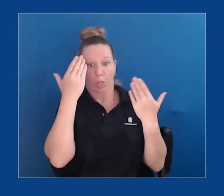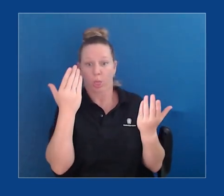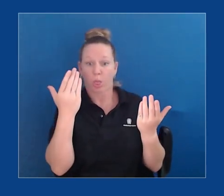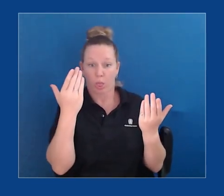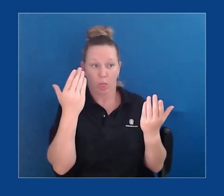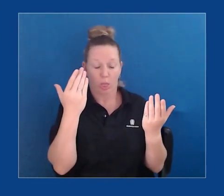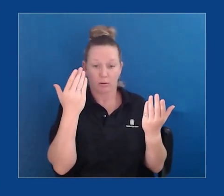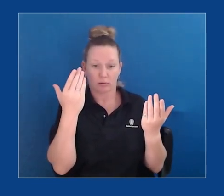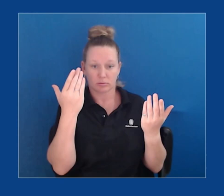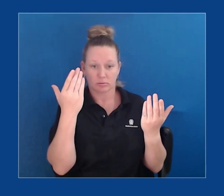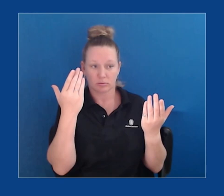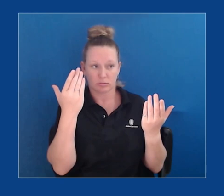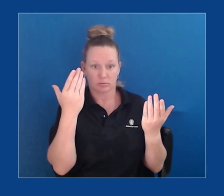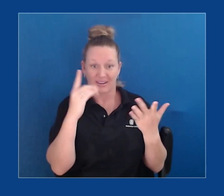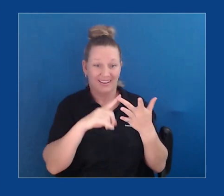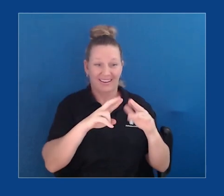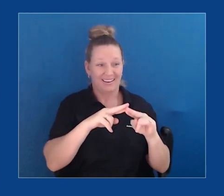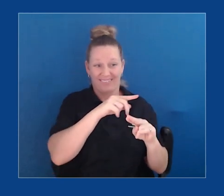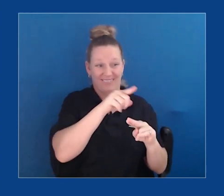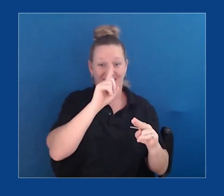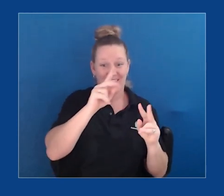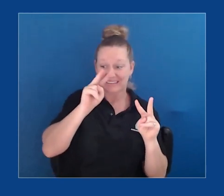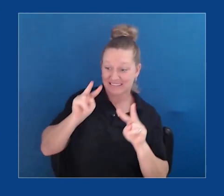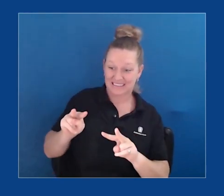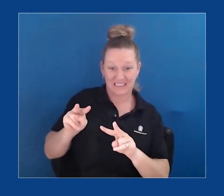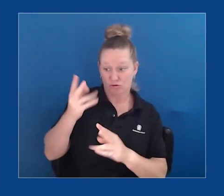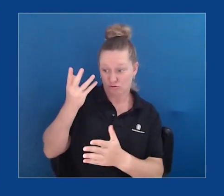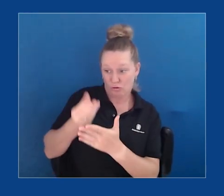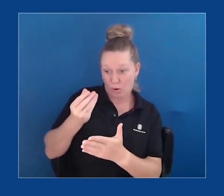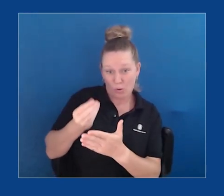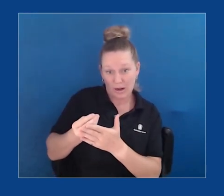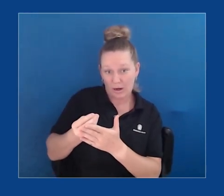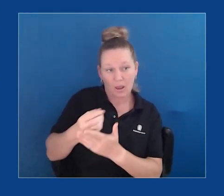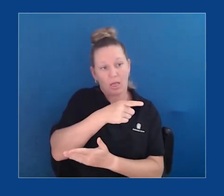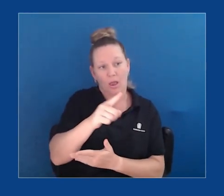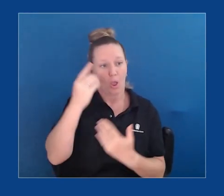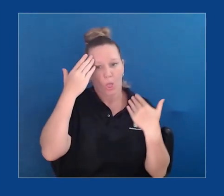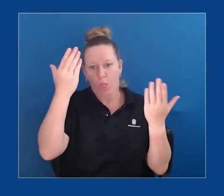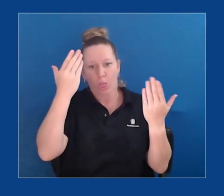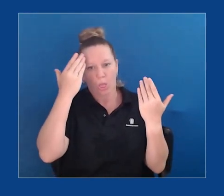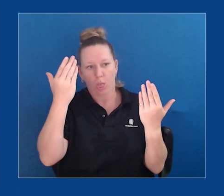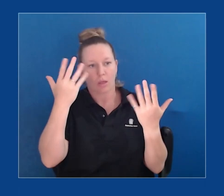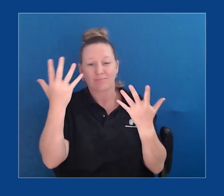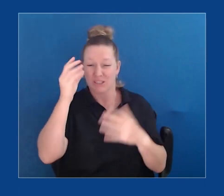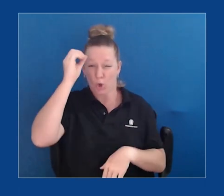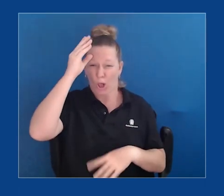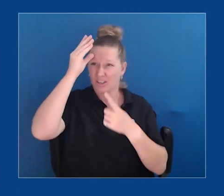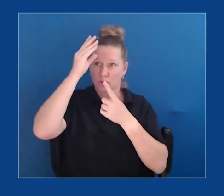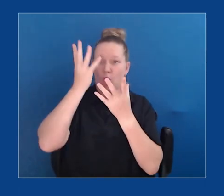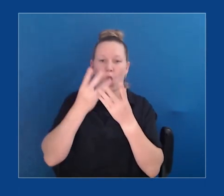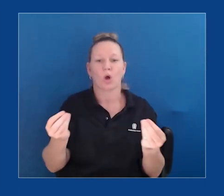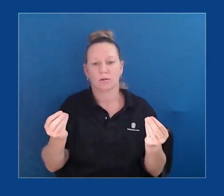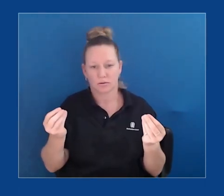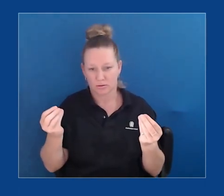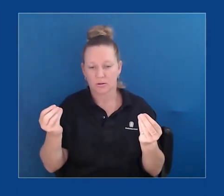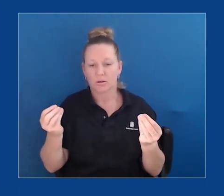aren't accessible for them in the future. So a very strong foundation has been laid